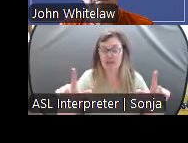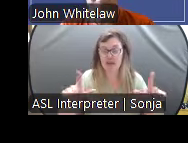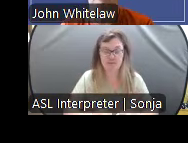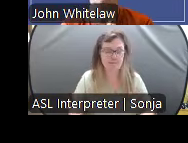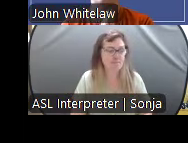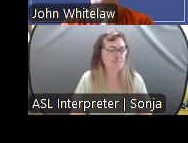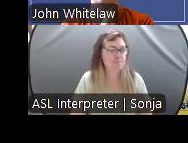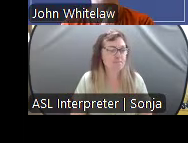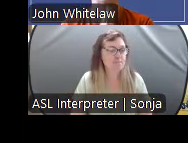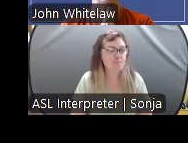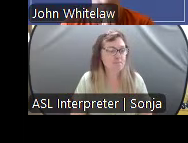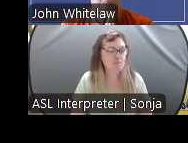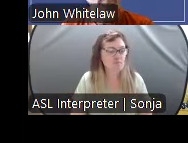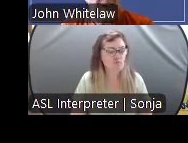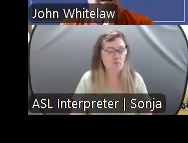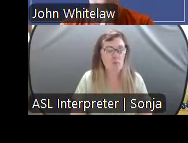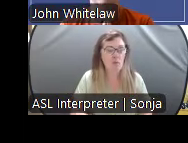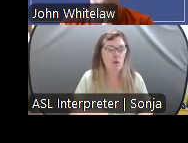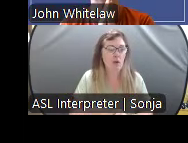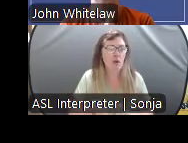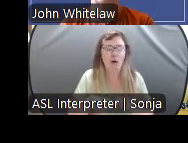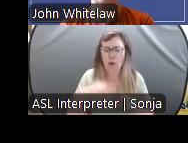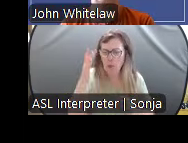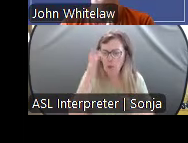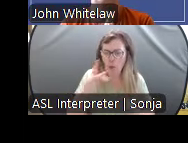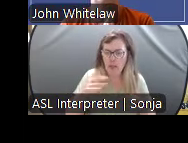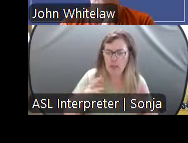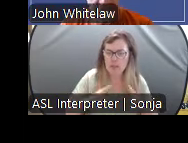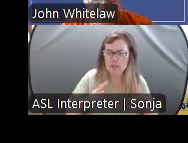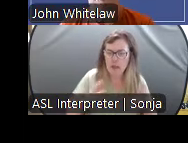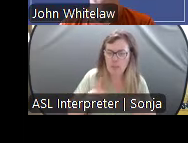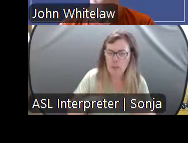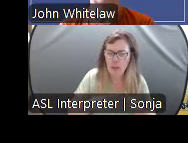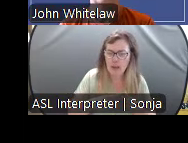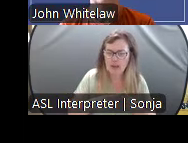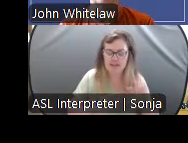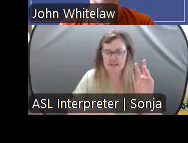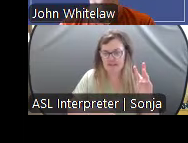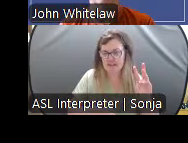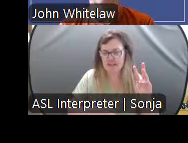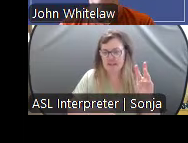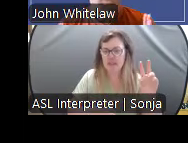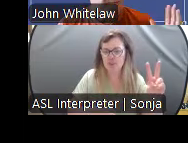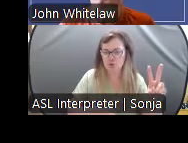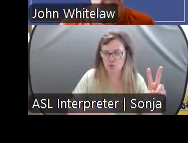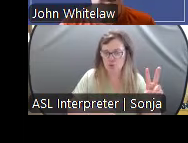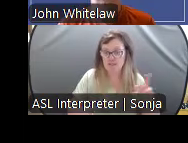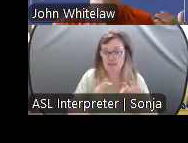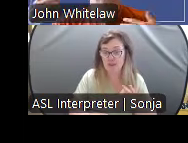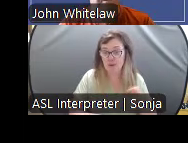Okay. When can you claim early retirement? 62. Very